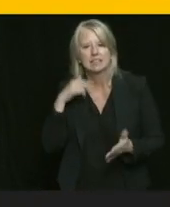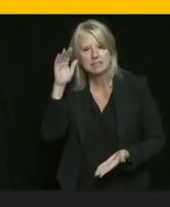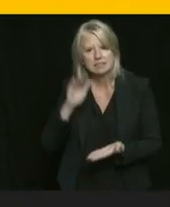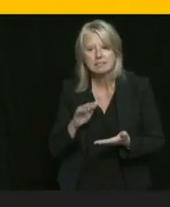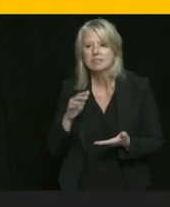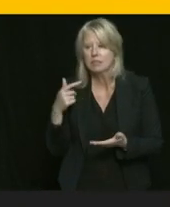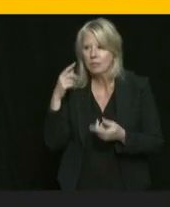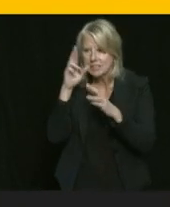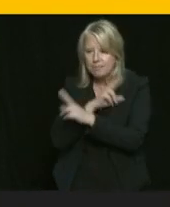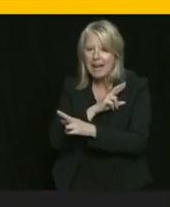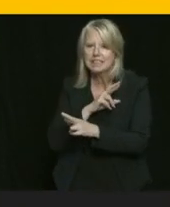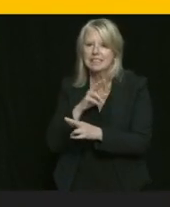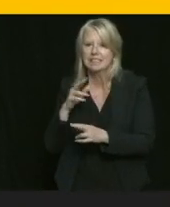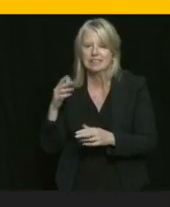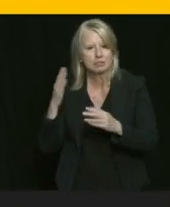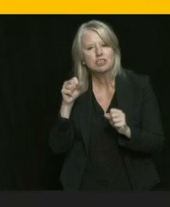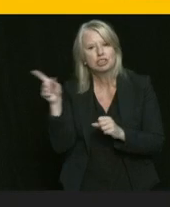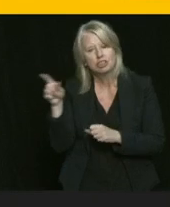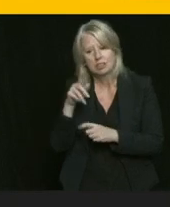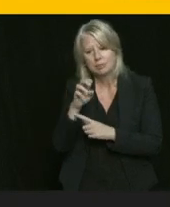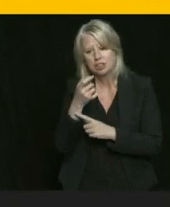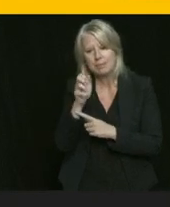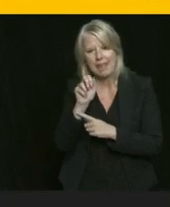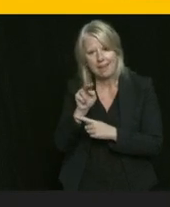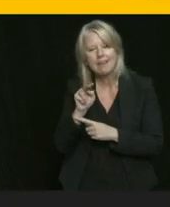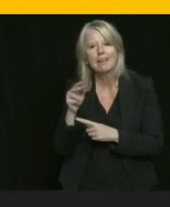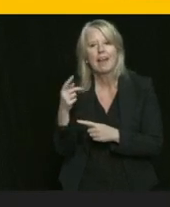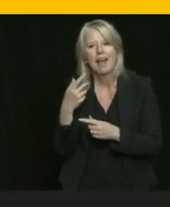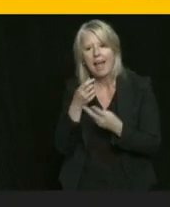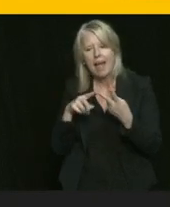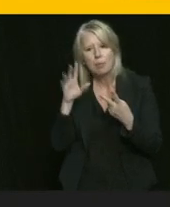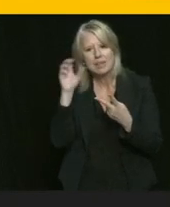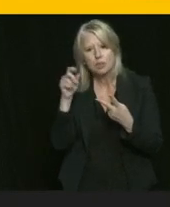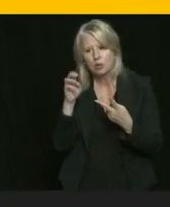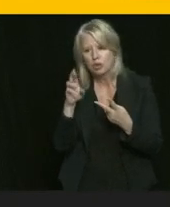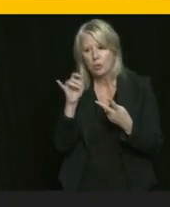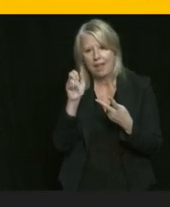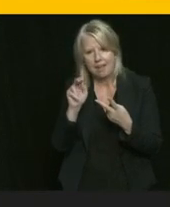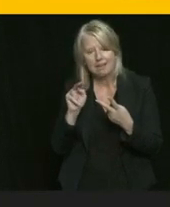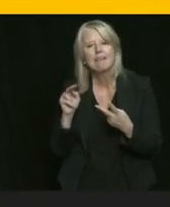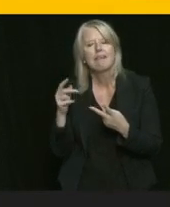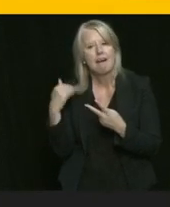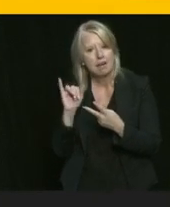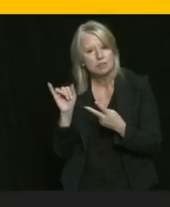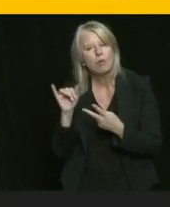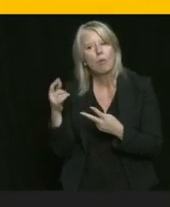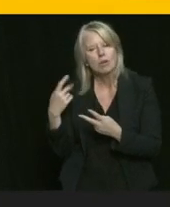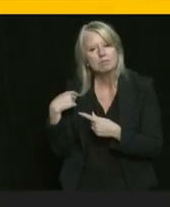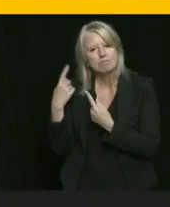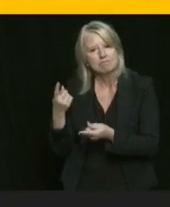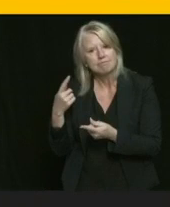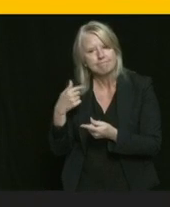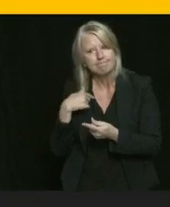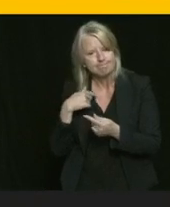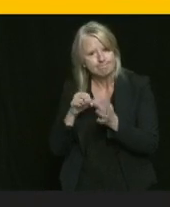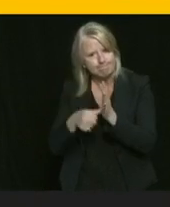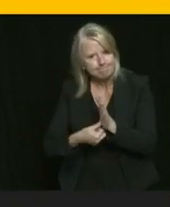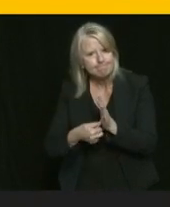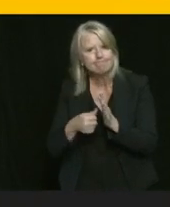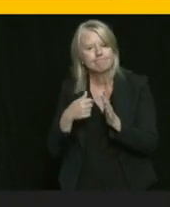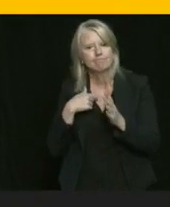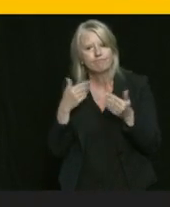ceasefires. Minister Champagne was to President Erdogan, insisting on moving forward